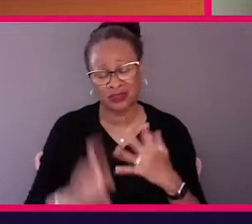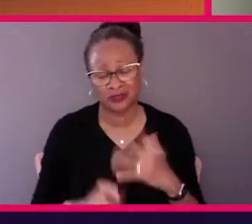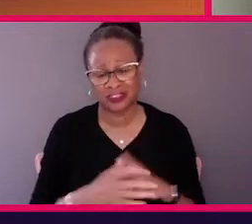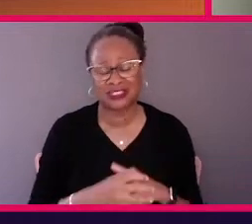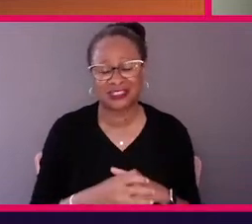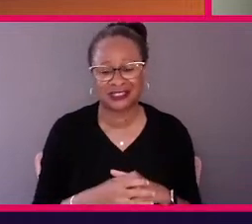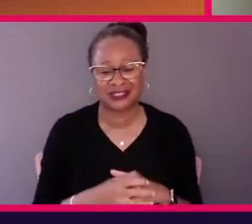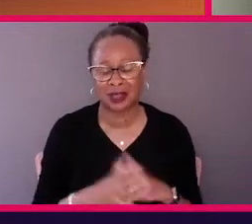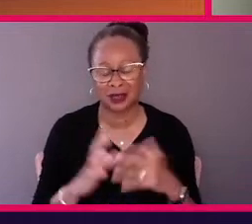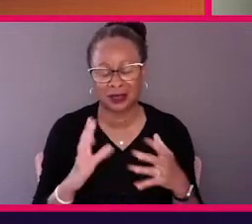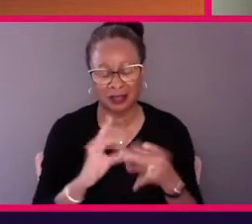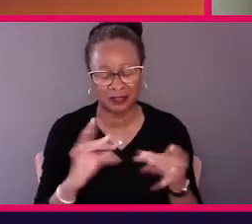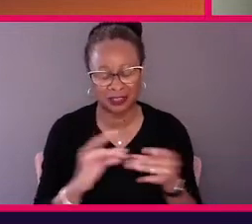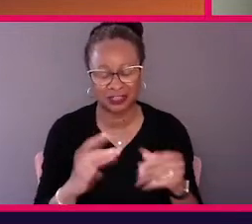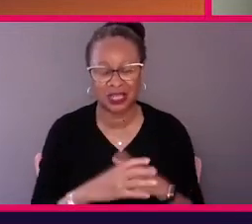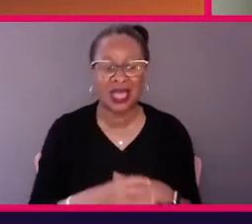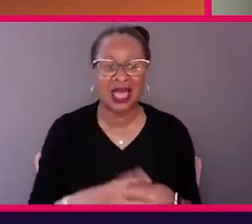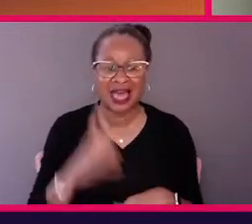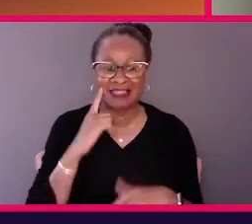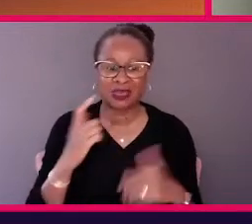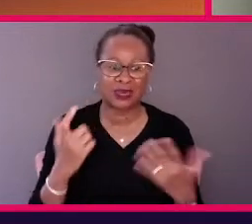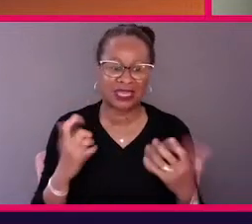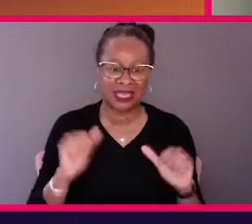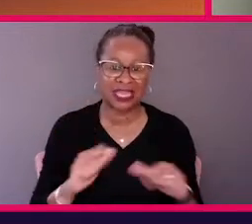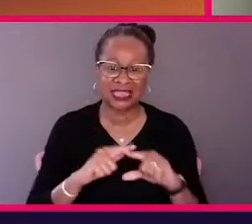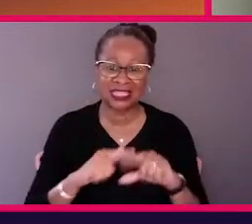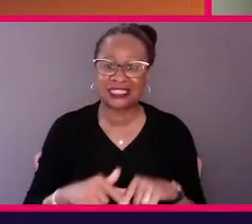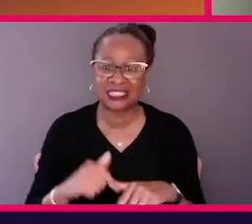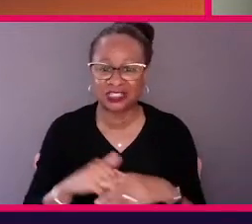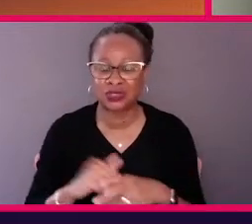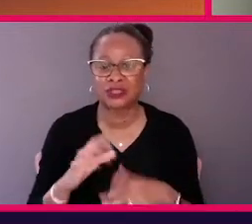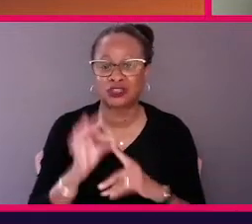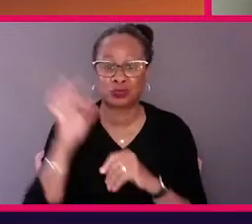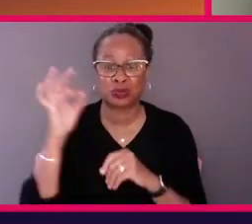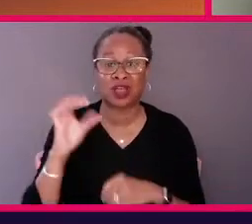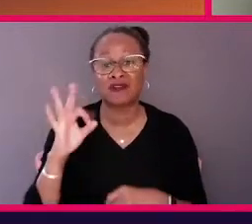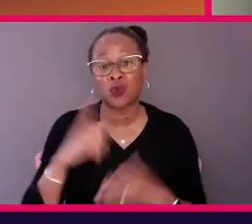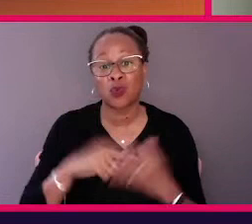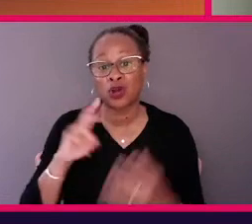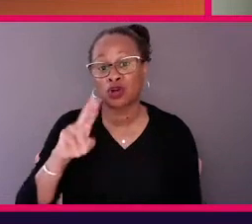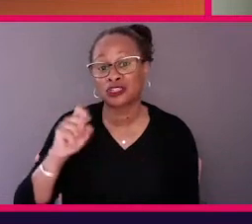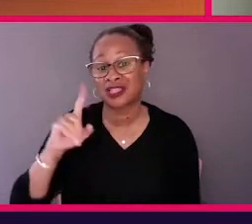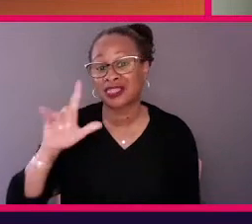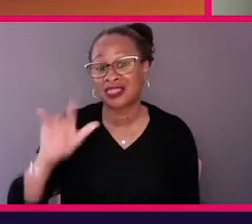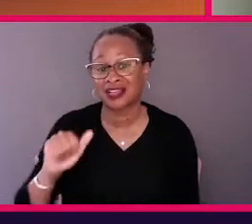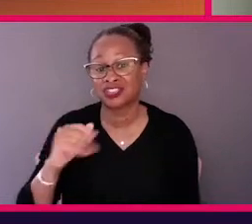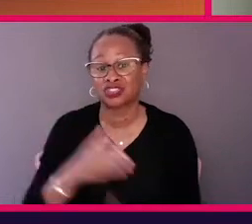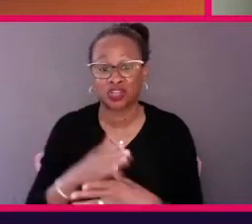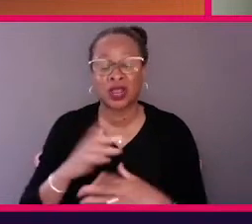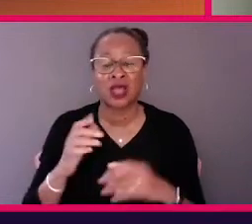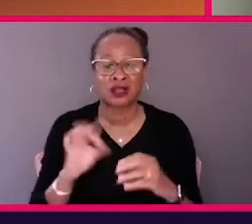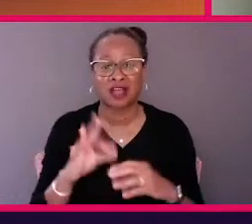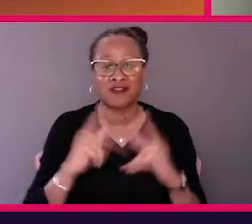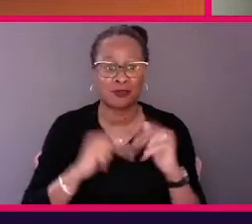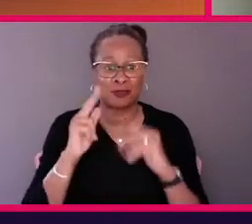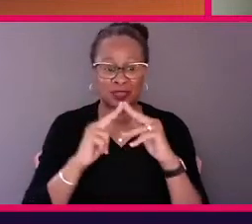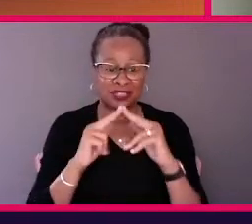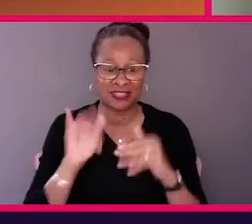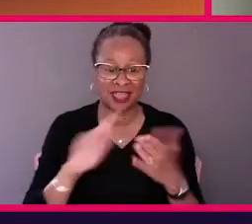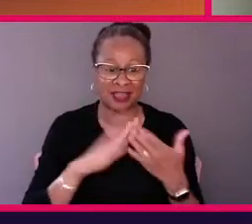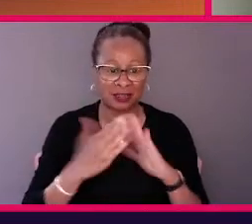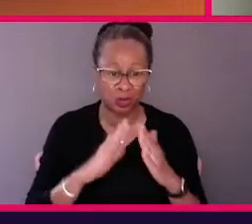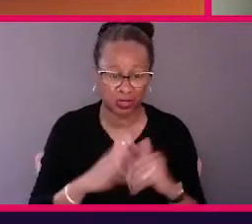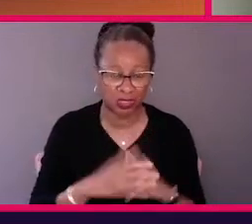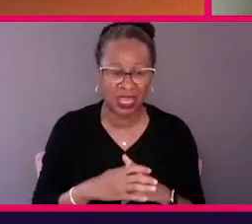we can lean into the spirit of what Ursula shared in terms of building that community. So any questions that we weren't able to get to,